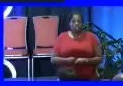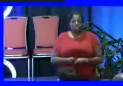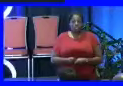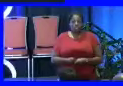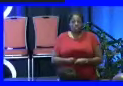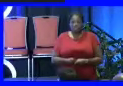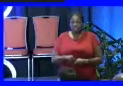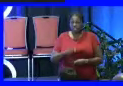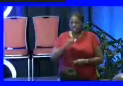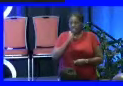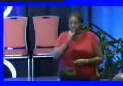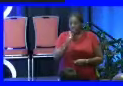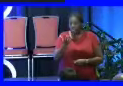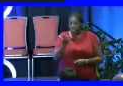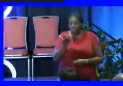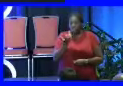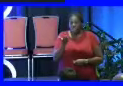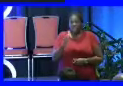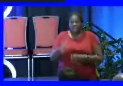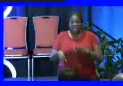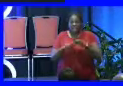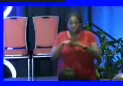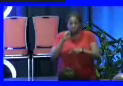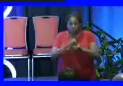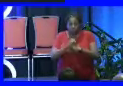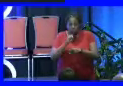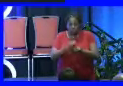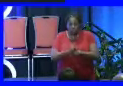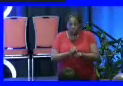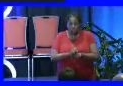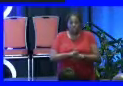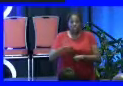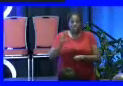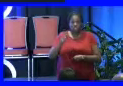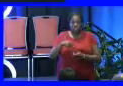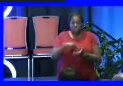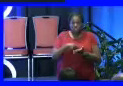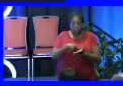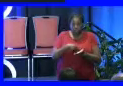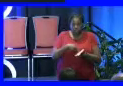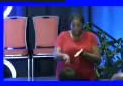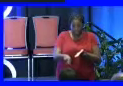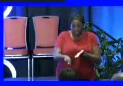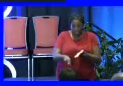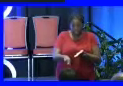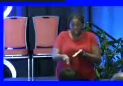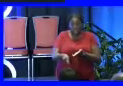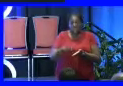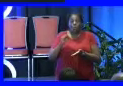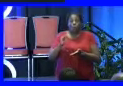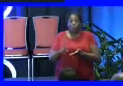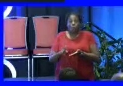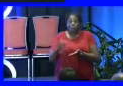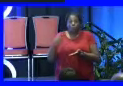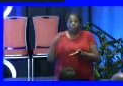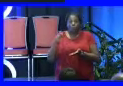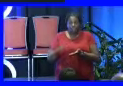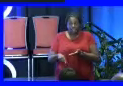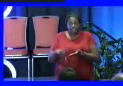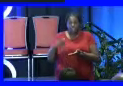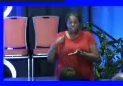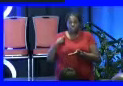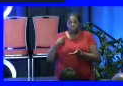They did not want any extra work, so we had to make it either we had to pay them, which we aren't, or we had to just make it a